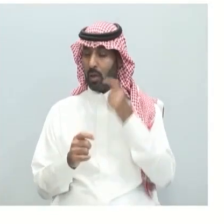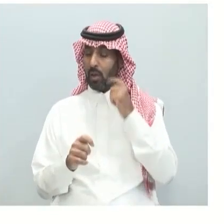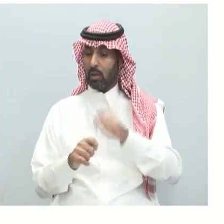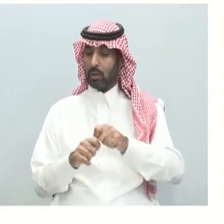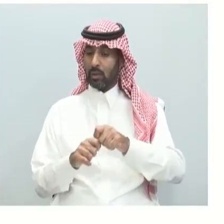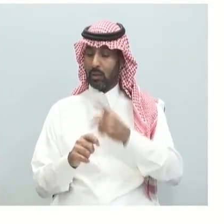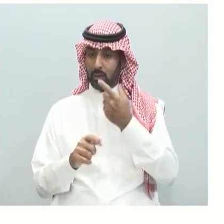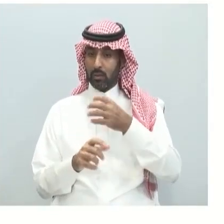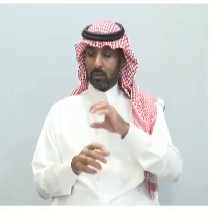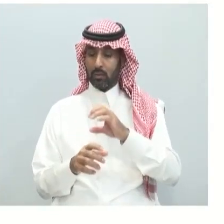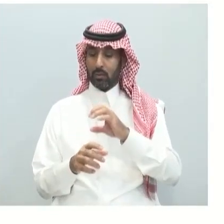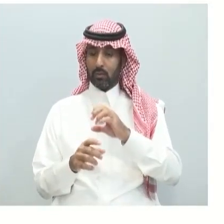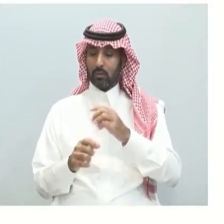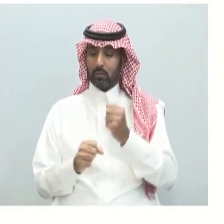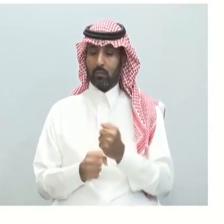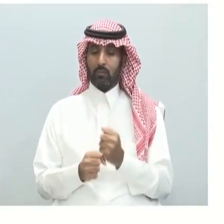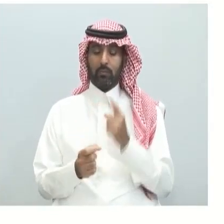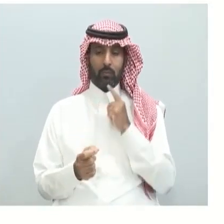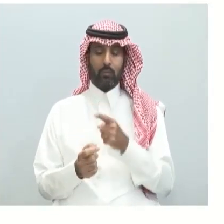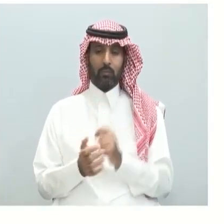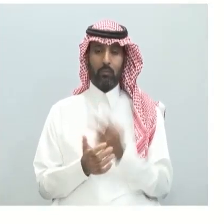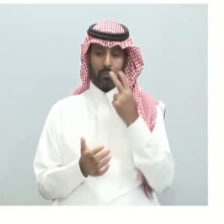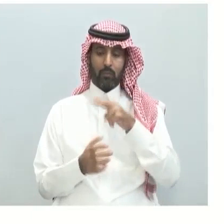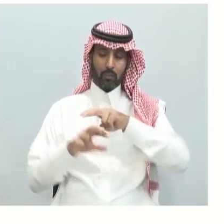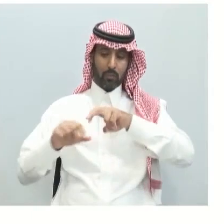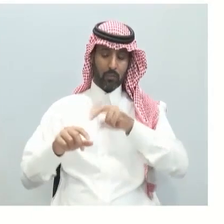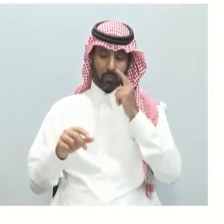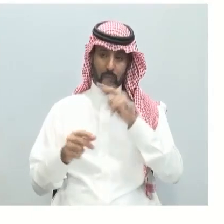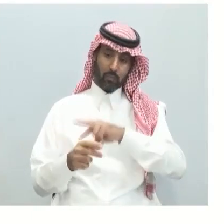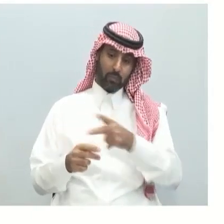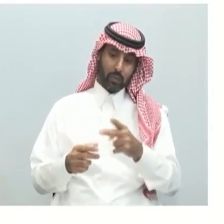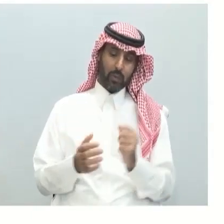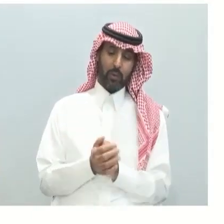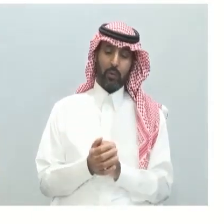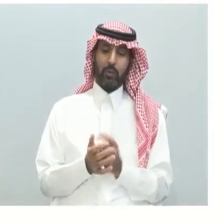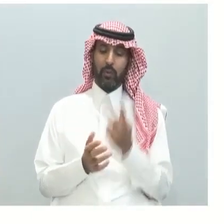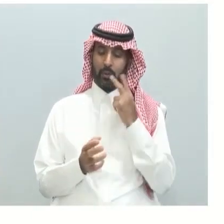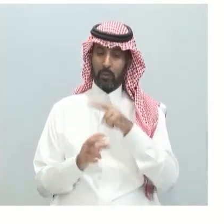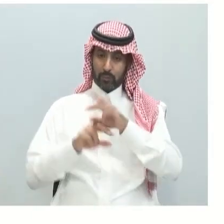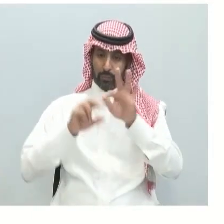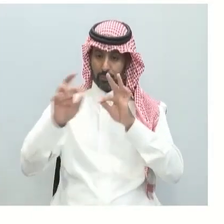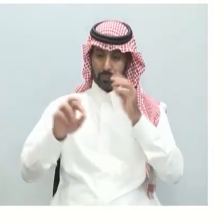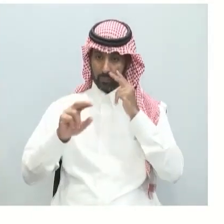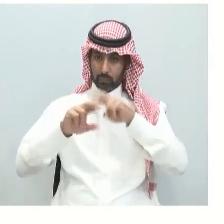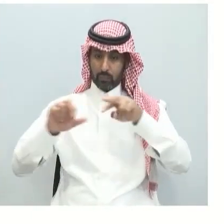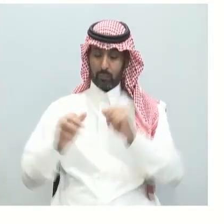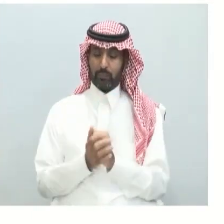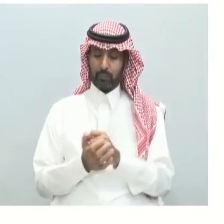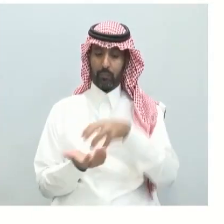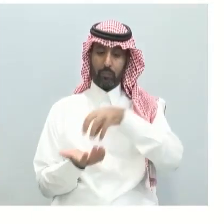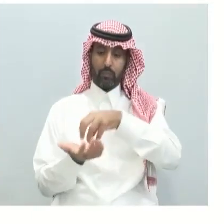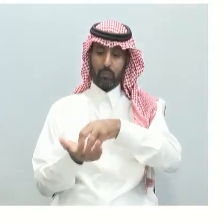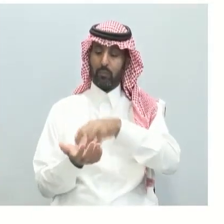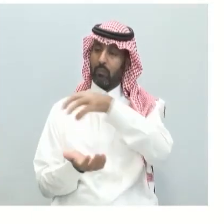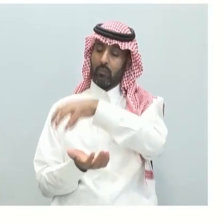recycled? That's what that way made them try to look for an alternative. We decided to search for options. We found out that there were